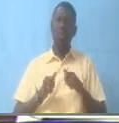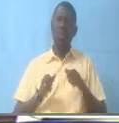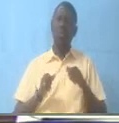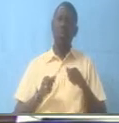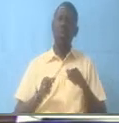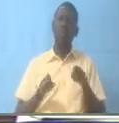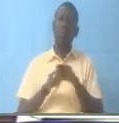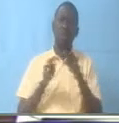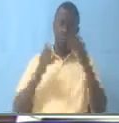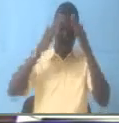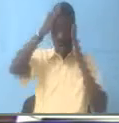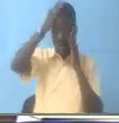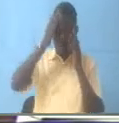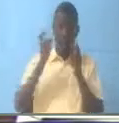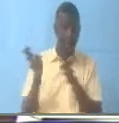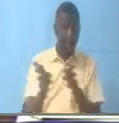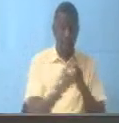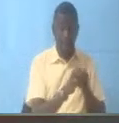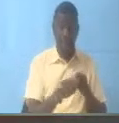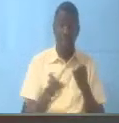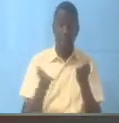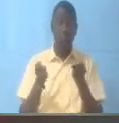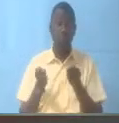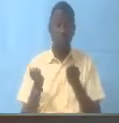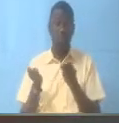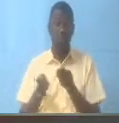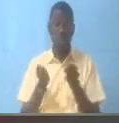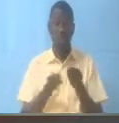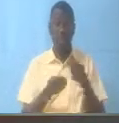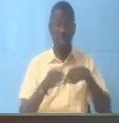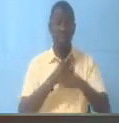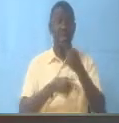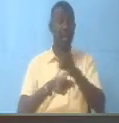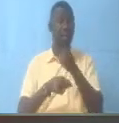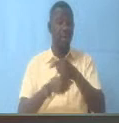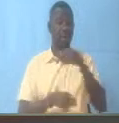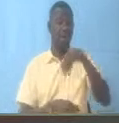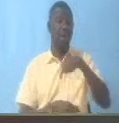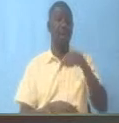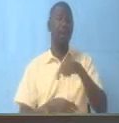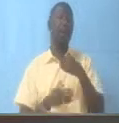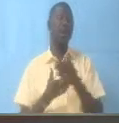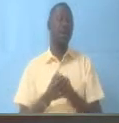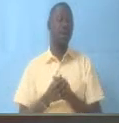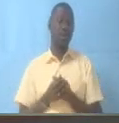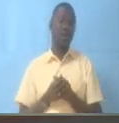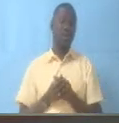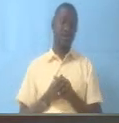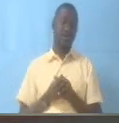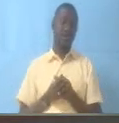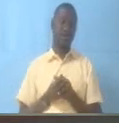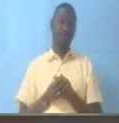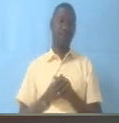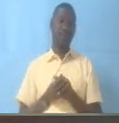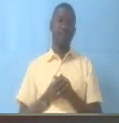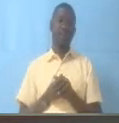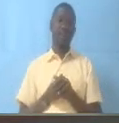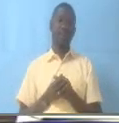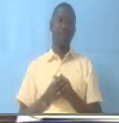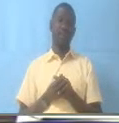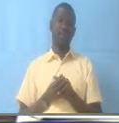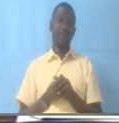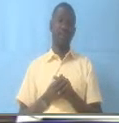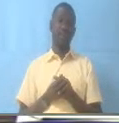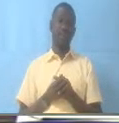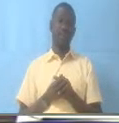students. ci lim bañ a nangu loraange nga xam ne teg nañ ko te ñi nga xam ne ñoo amee kaaraange gi ñoo ko teg taalibe yi.